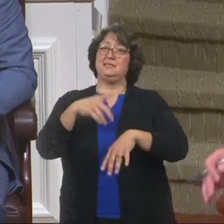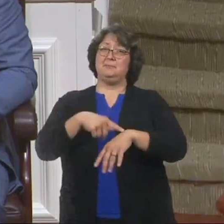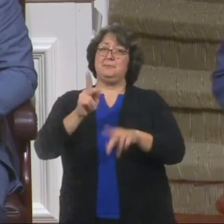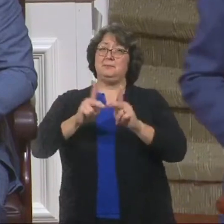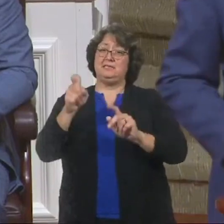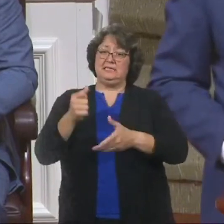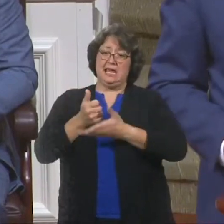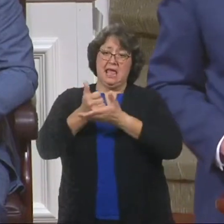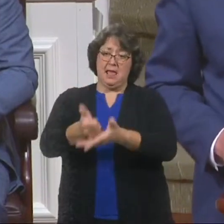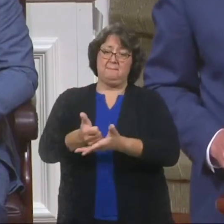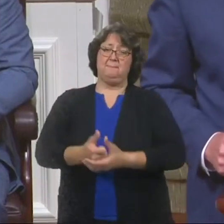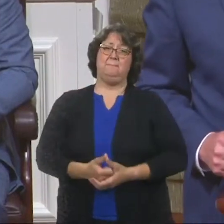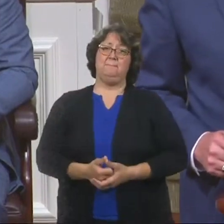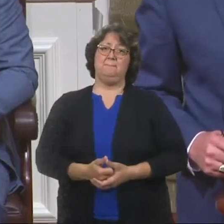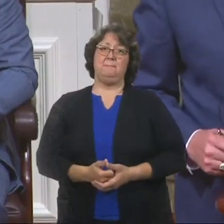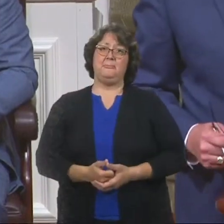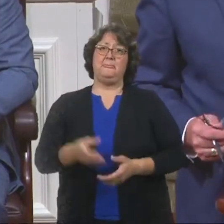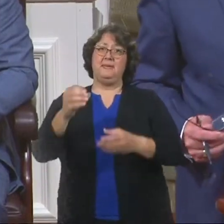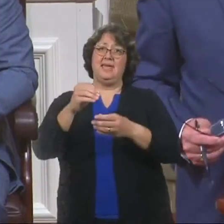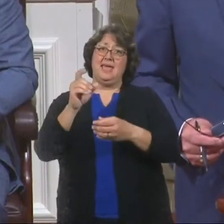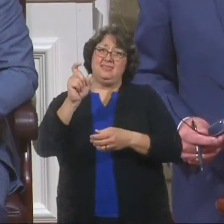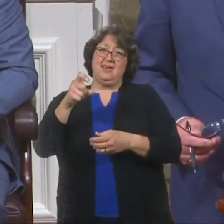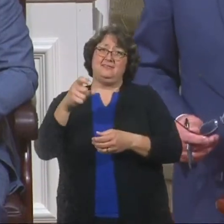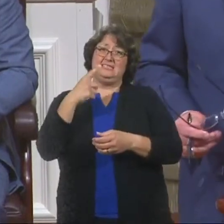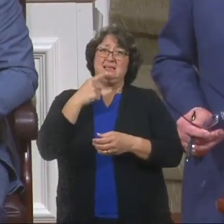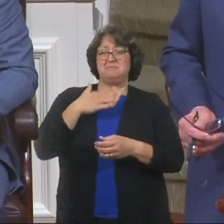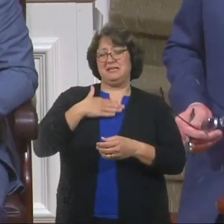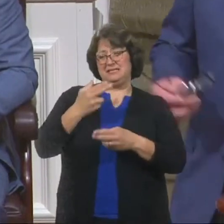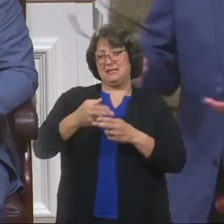help and they have to say, my